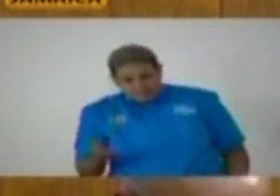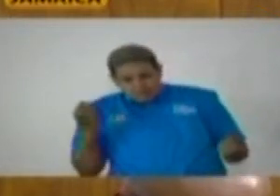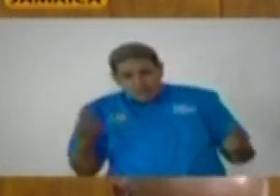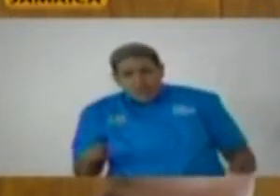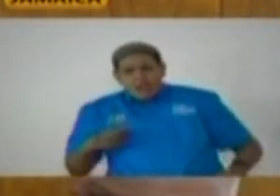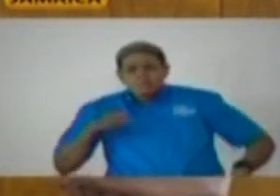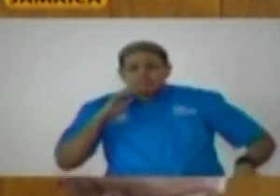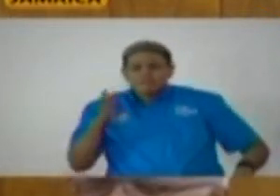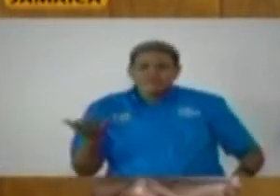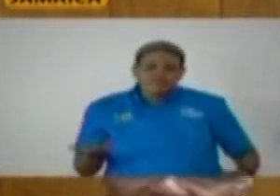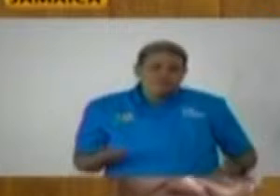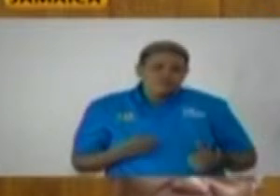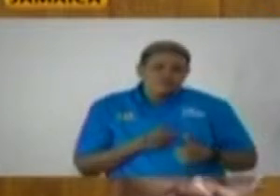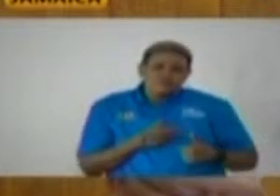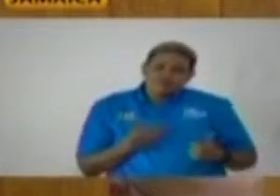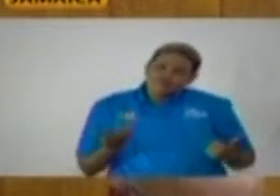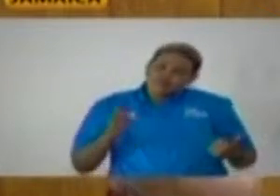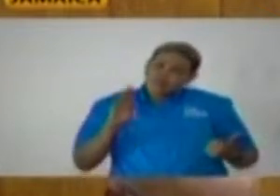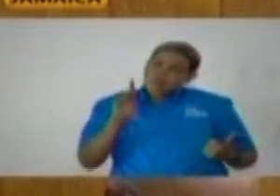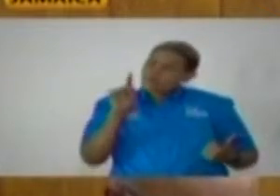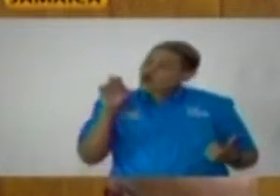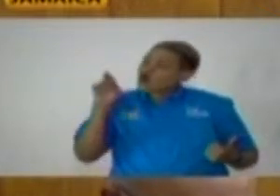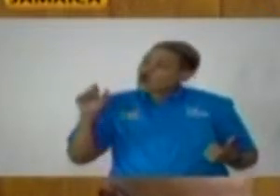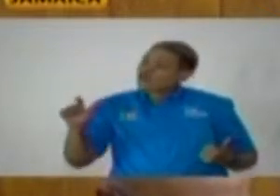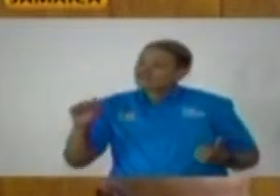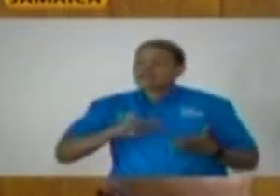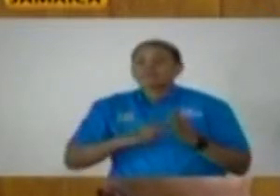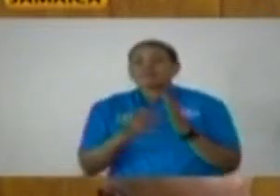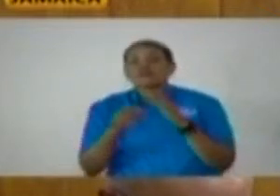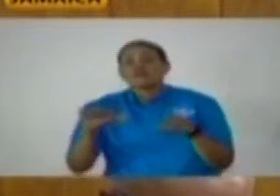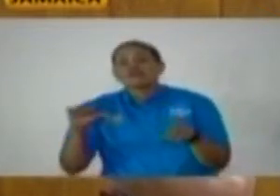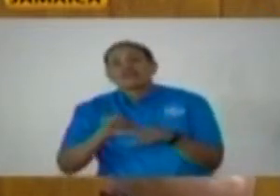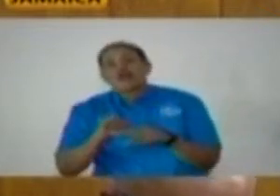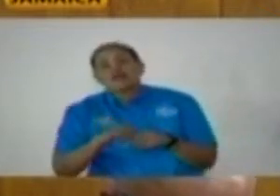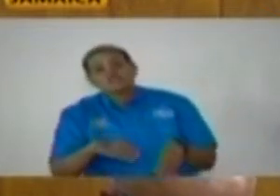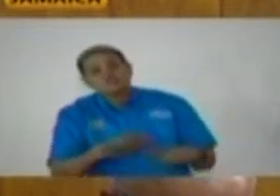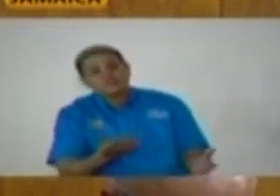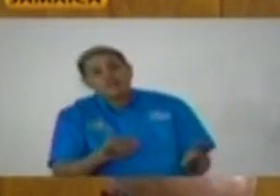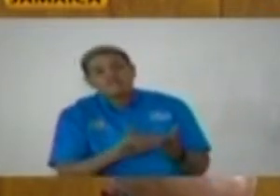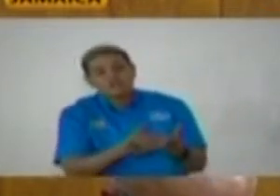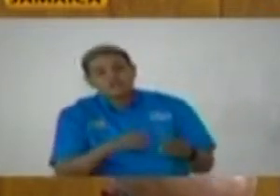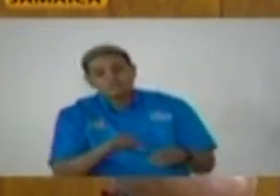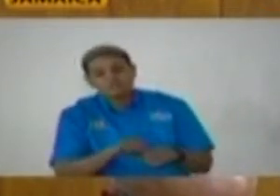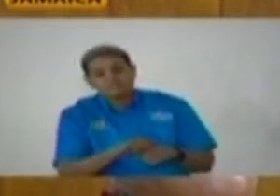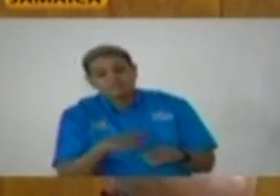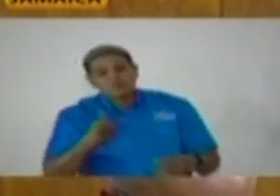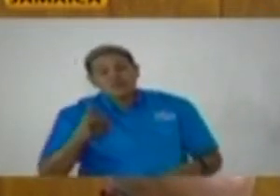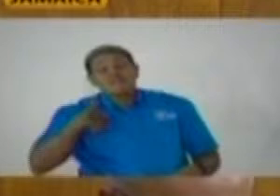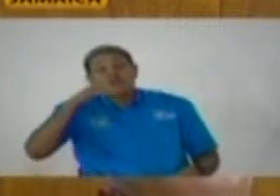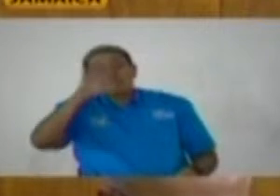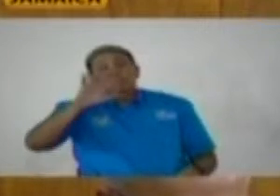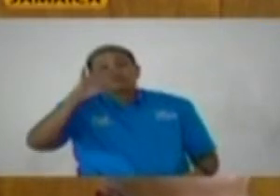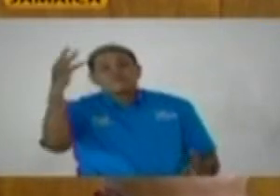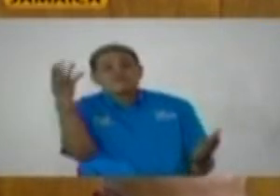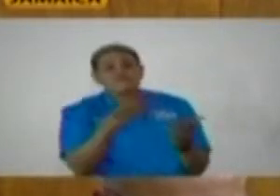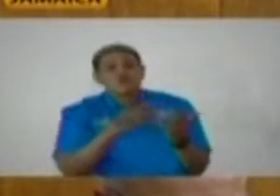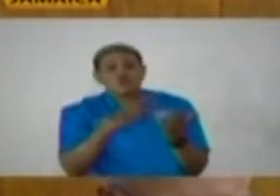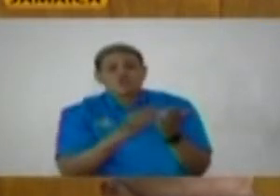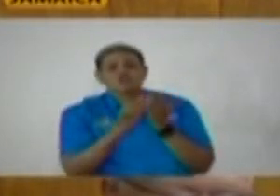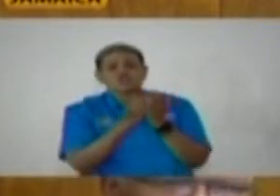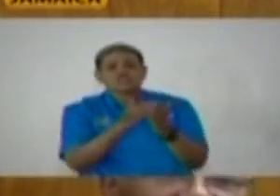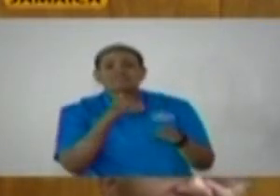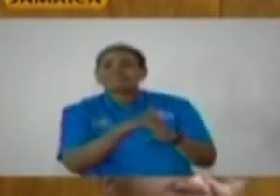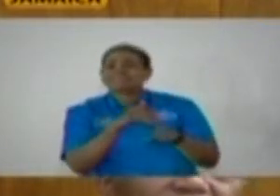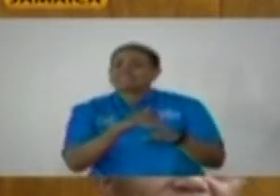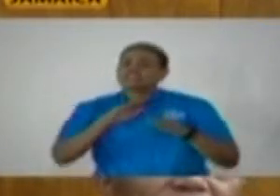is bunkering, which provides the fueling of ships, and we have approximately 4,000 ships that call on